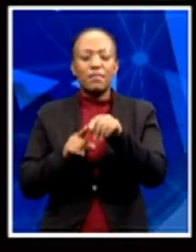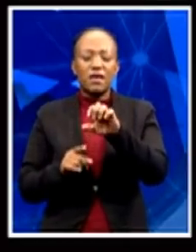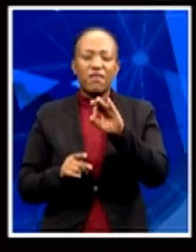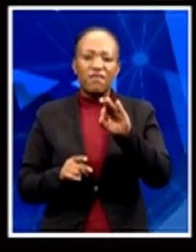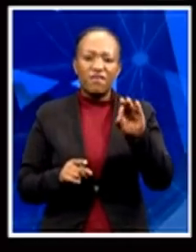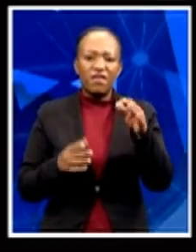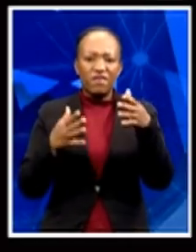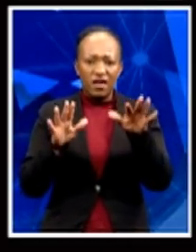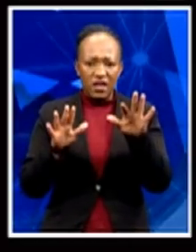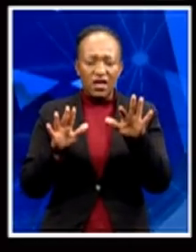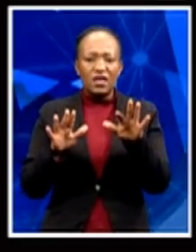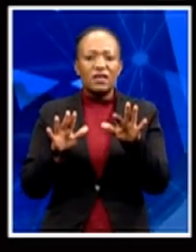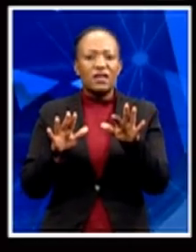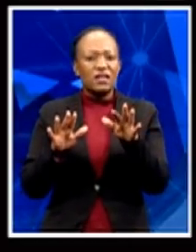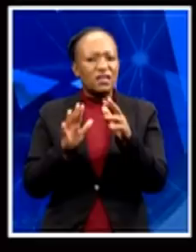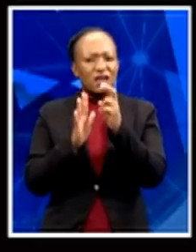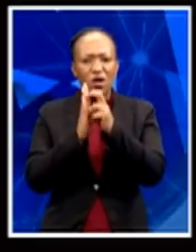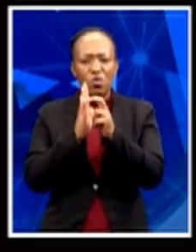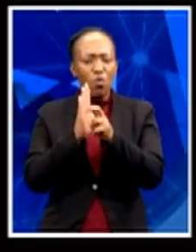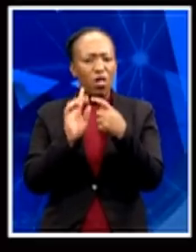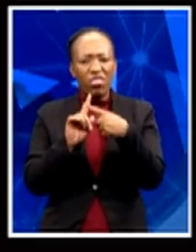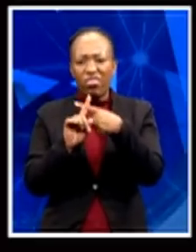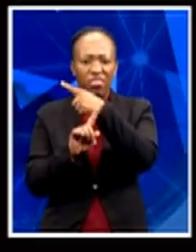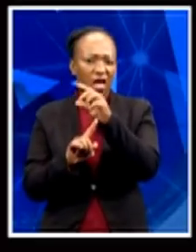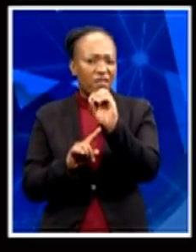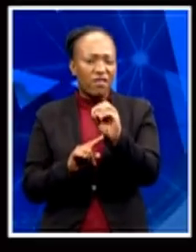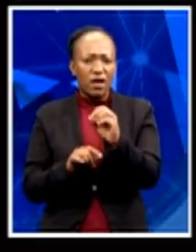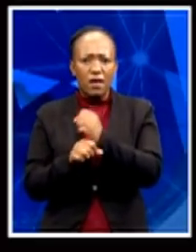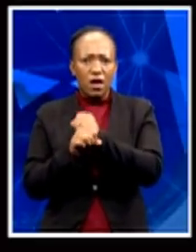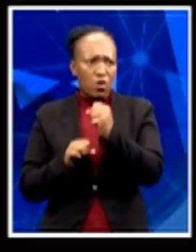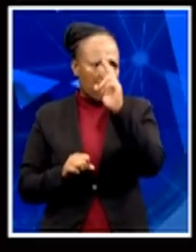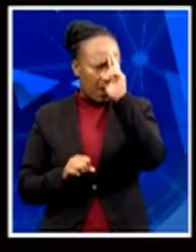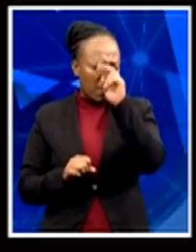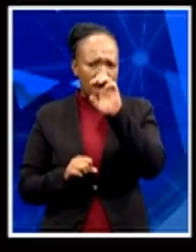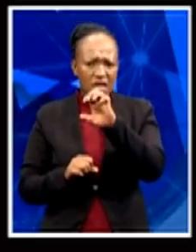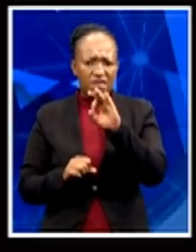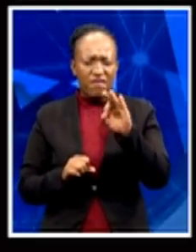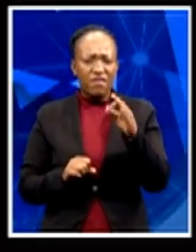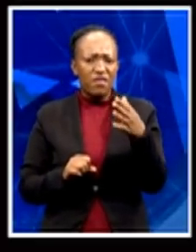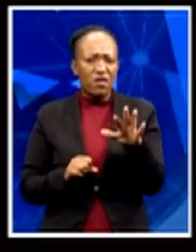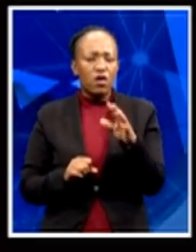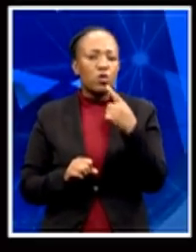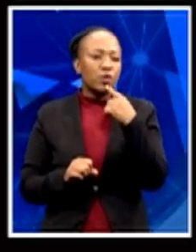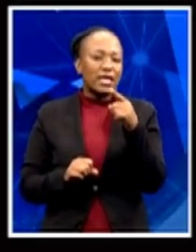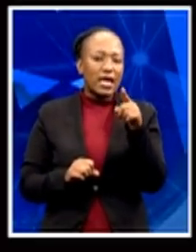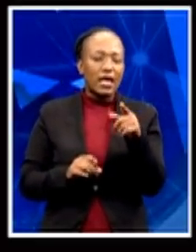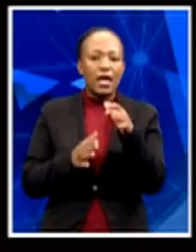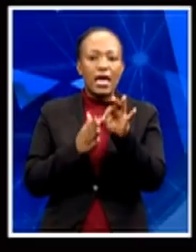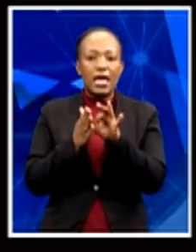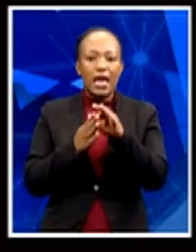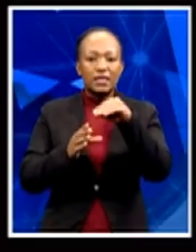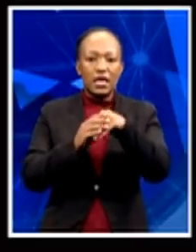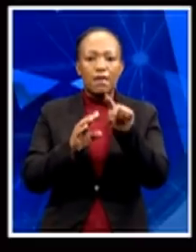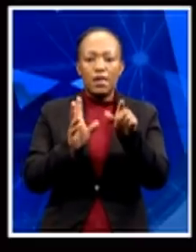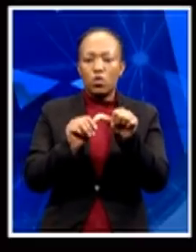you have put. I don't blame the EFF, to be honest with you, because on the one hand, you're saying the elections must go on the other hand, you are saying no gatherings and they